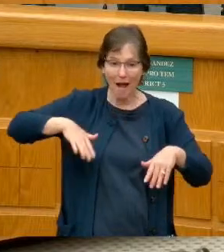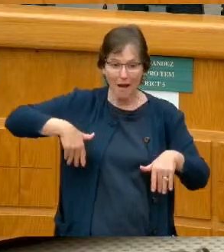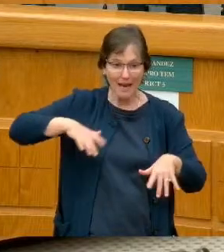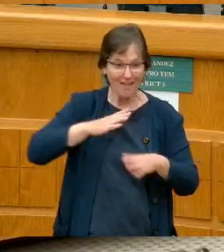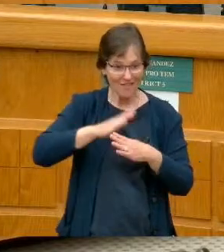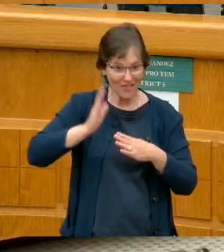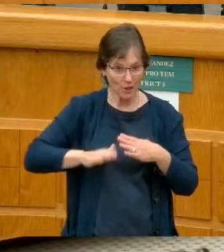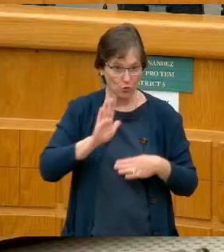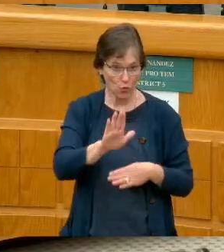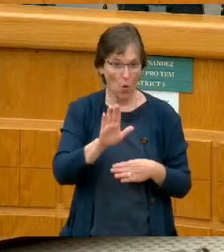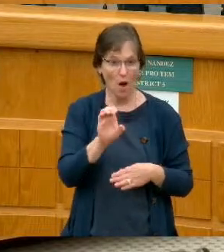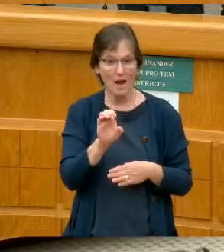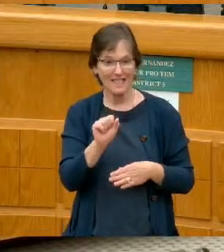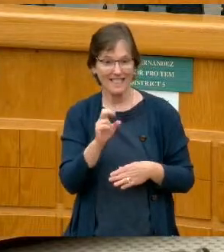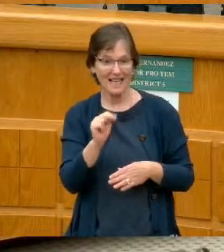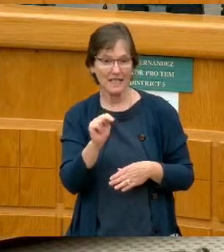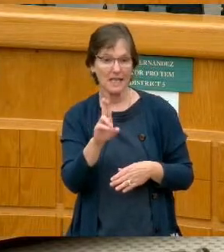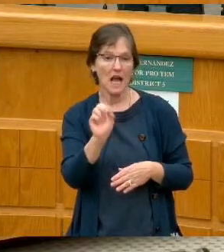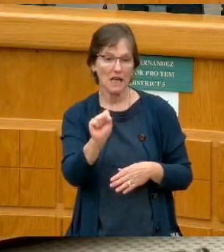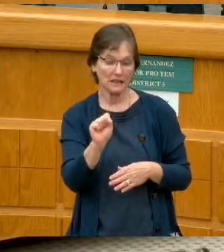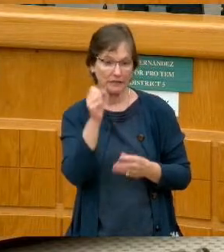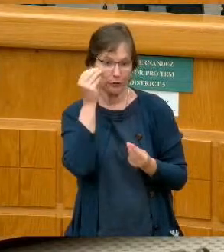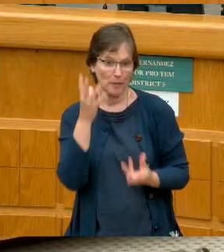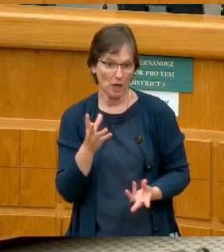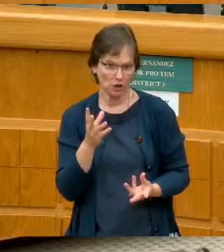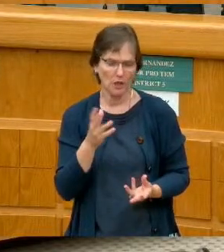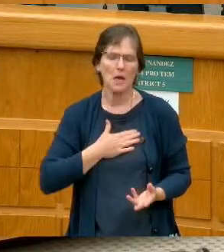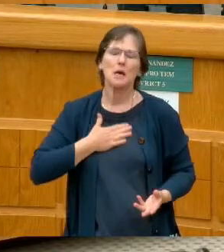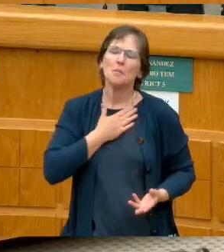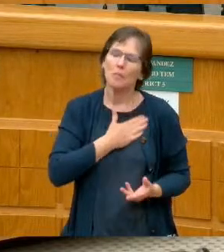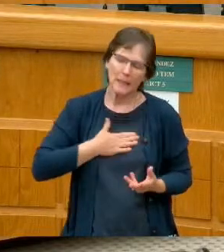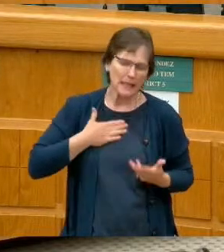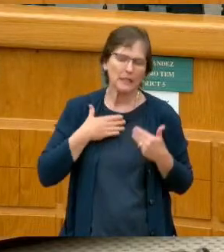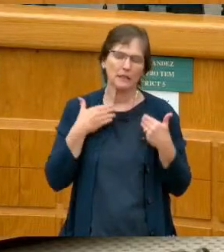because I've heard a number somewhere between